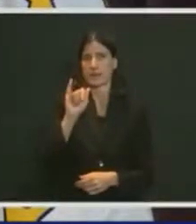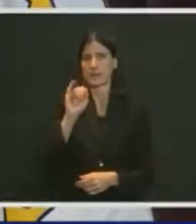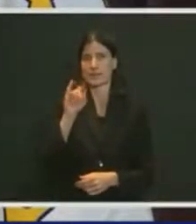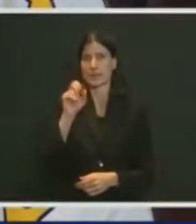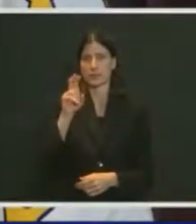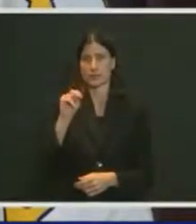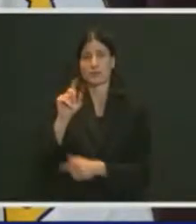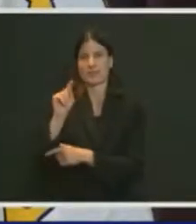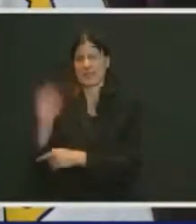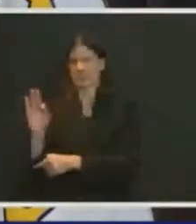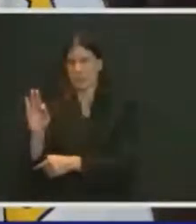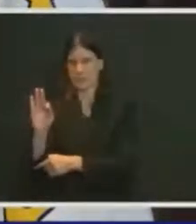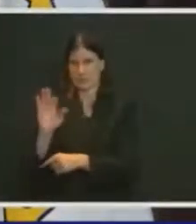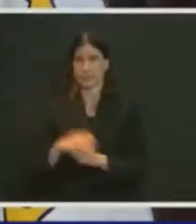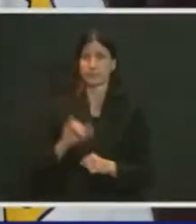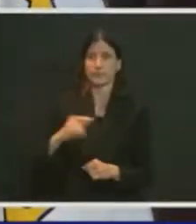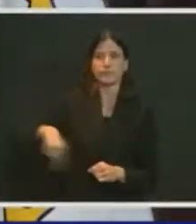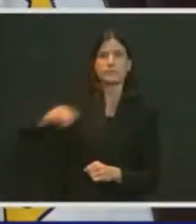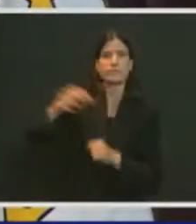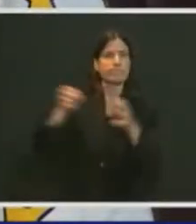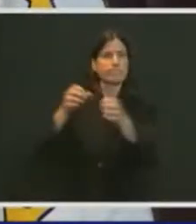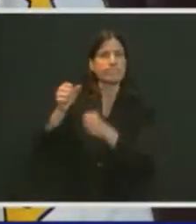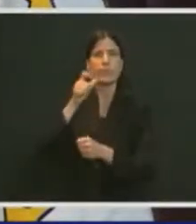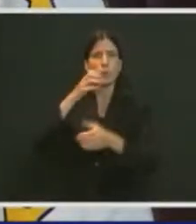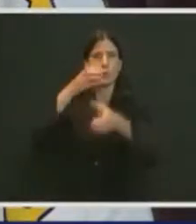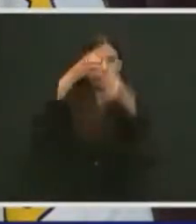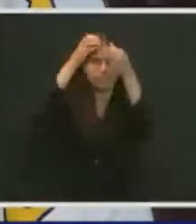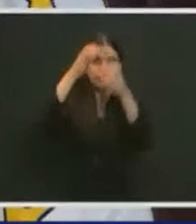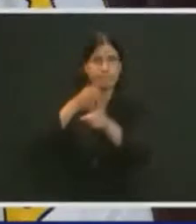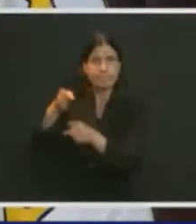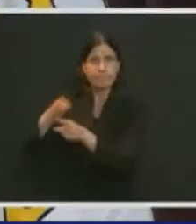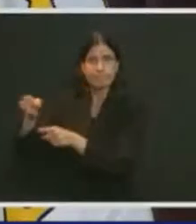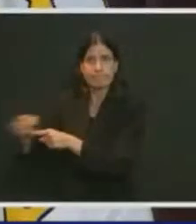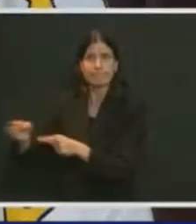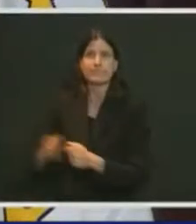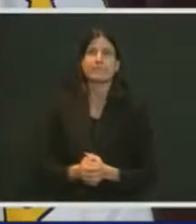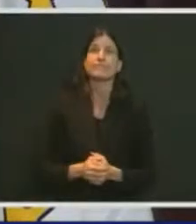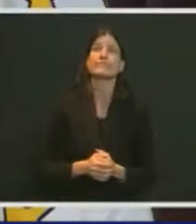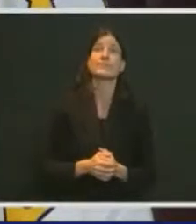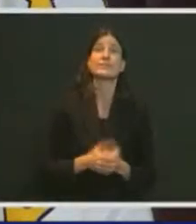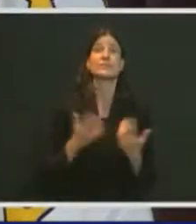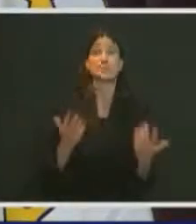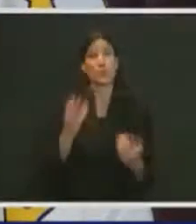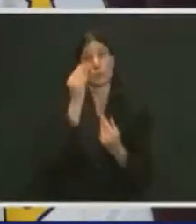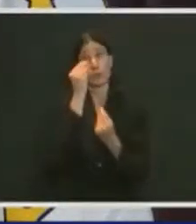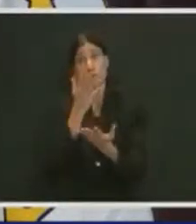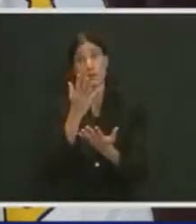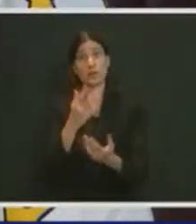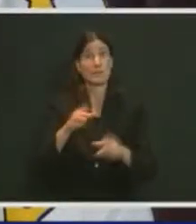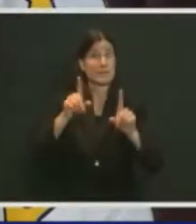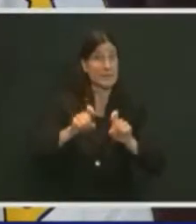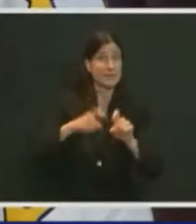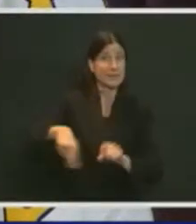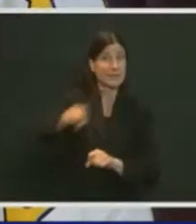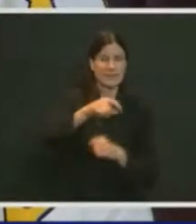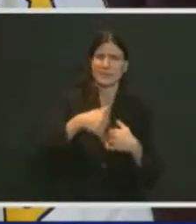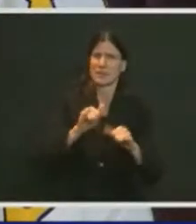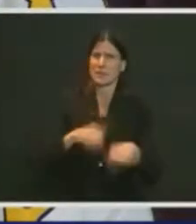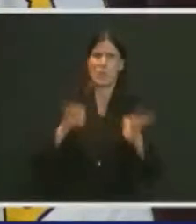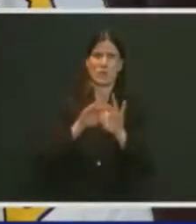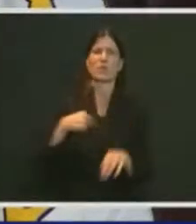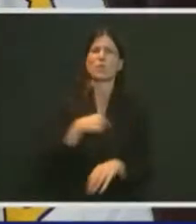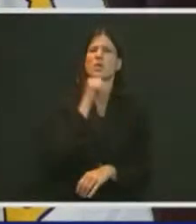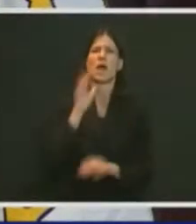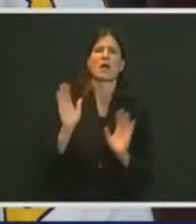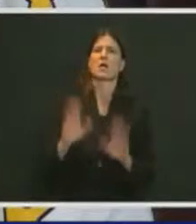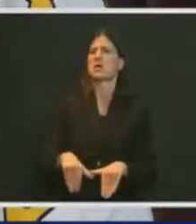do want to close by reiterating that testing is still very important and very valuable.